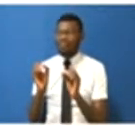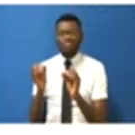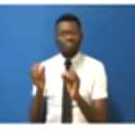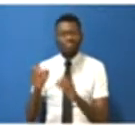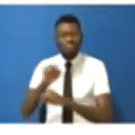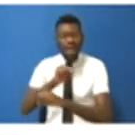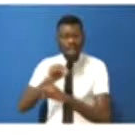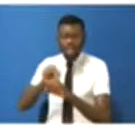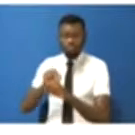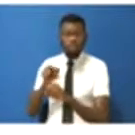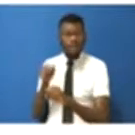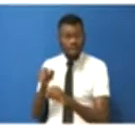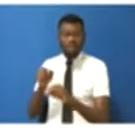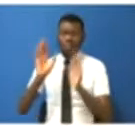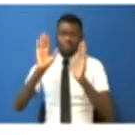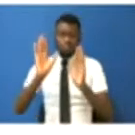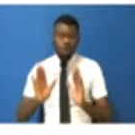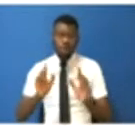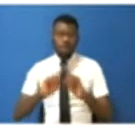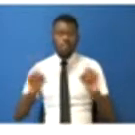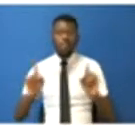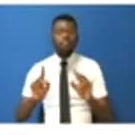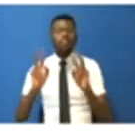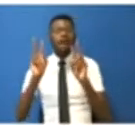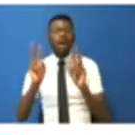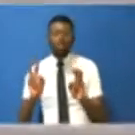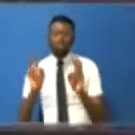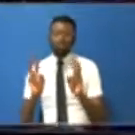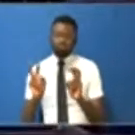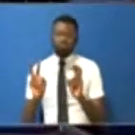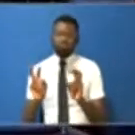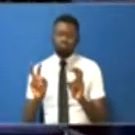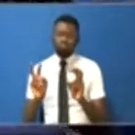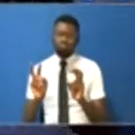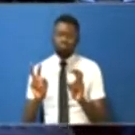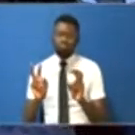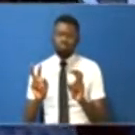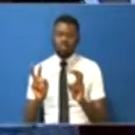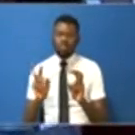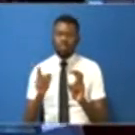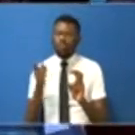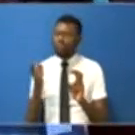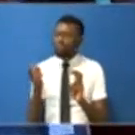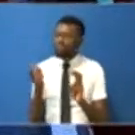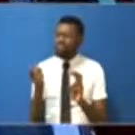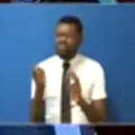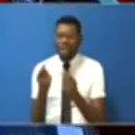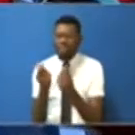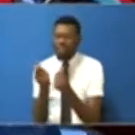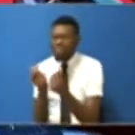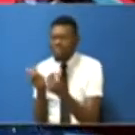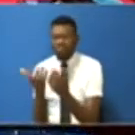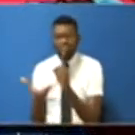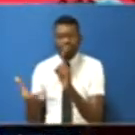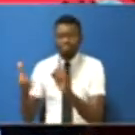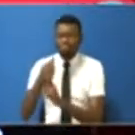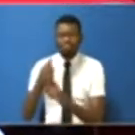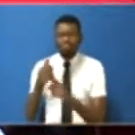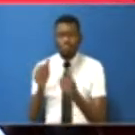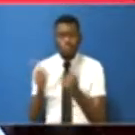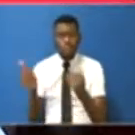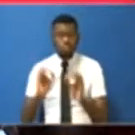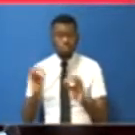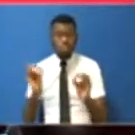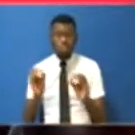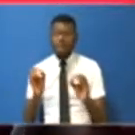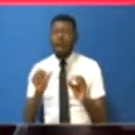nation however there is the issue of not being able to actually get the potential revenue that it can get owing